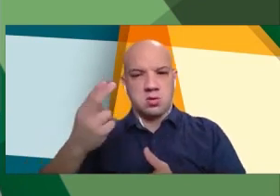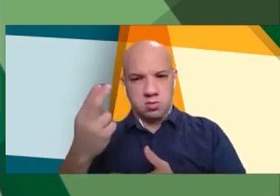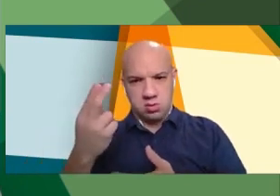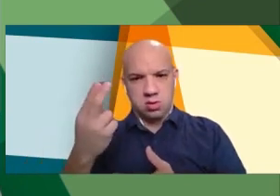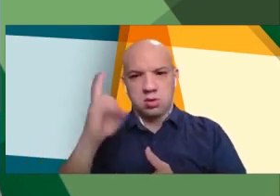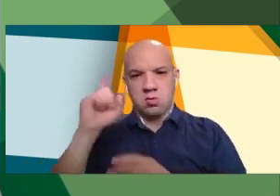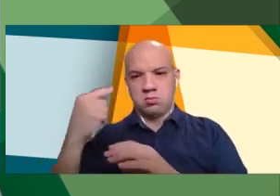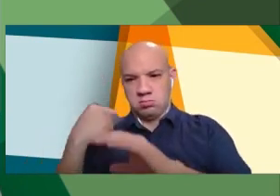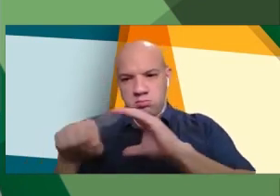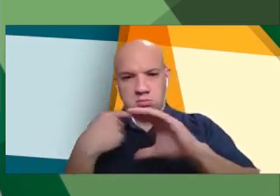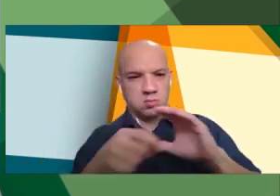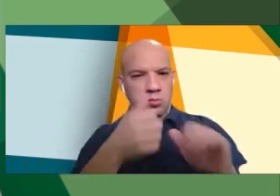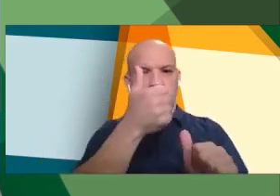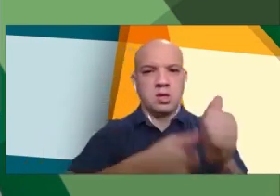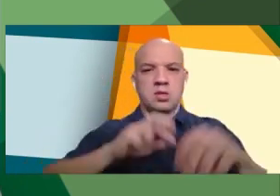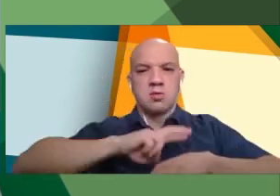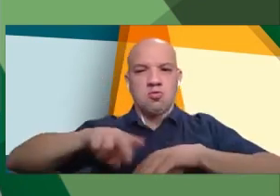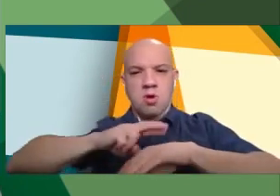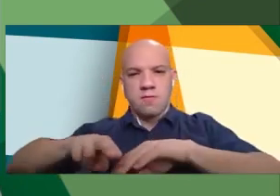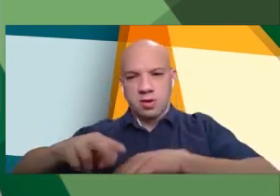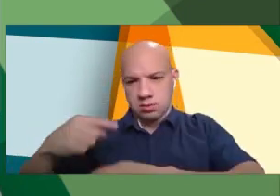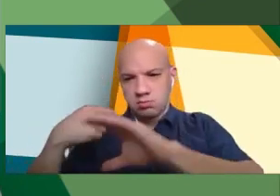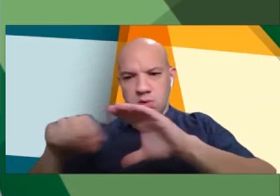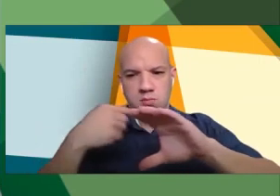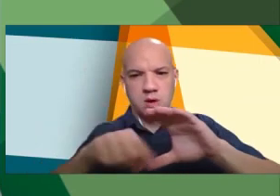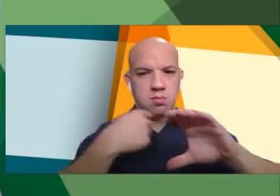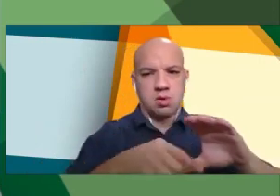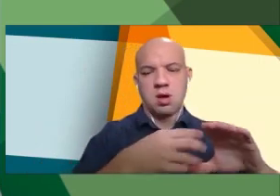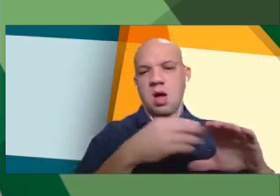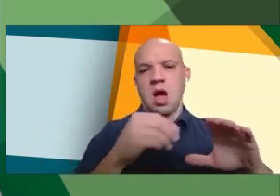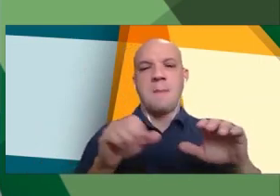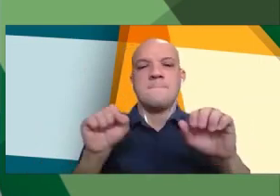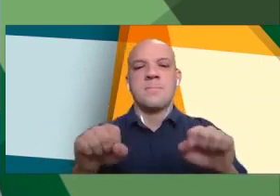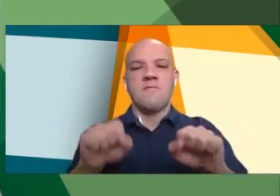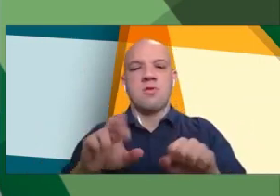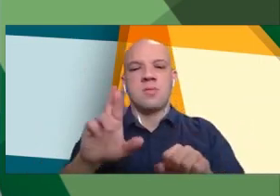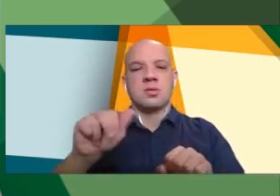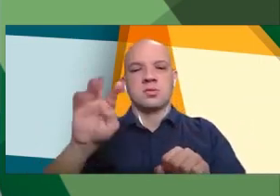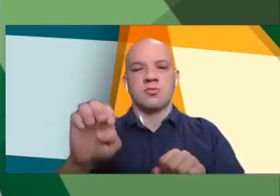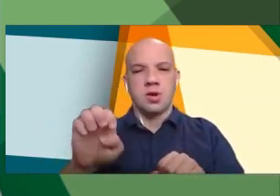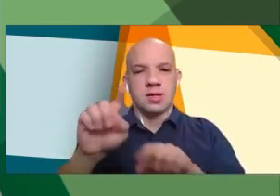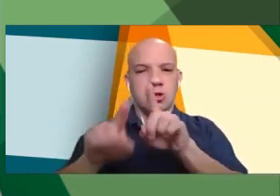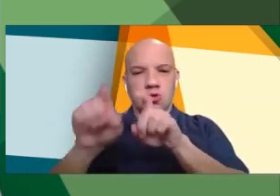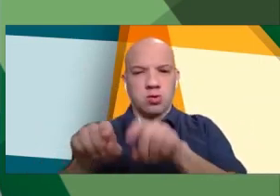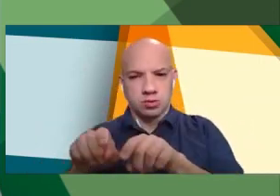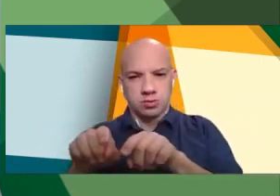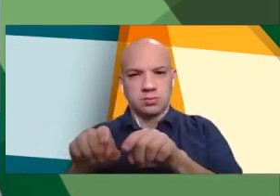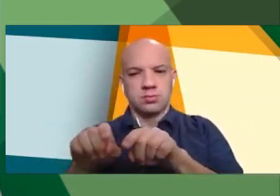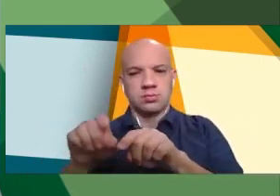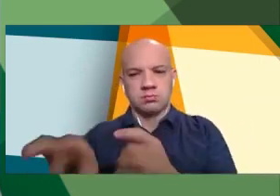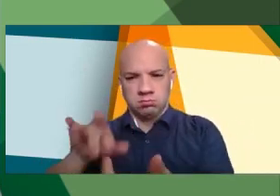email to each reference provided a performance rating questionnaire to contact the